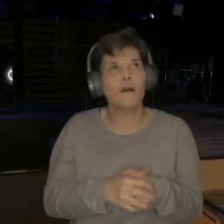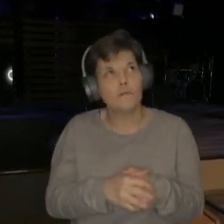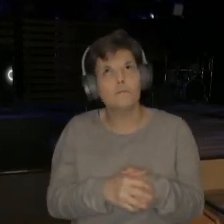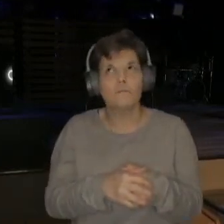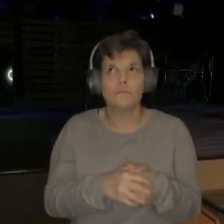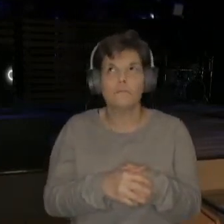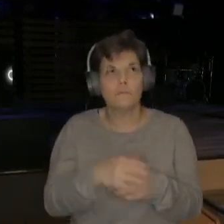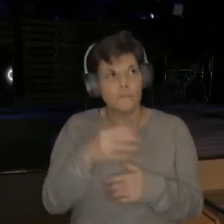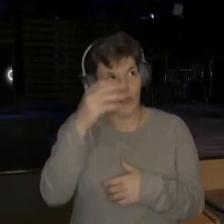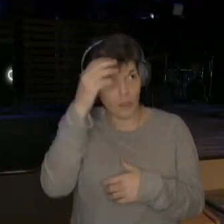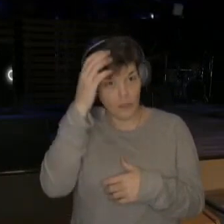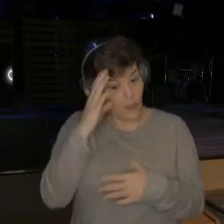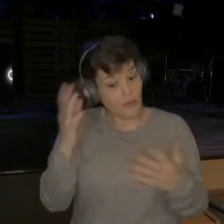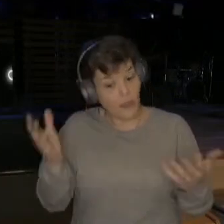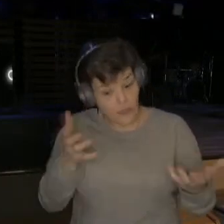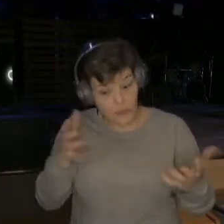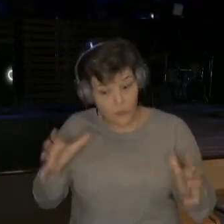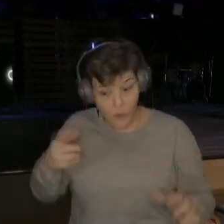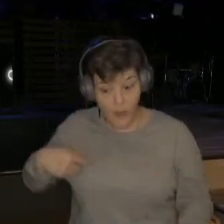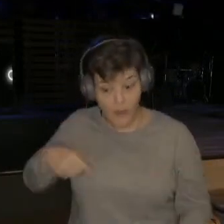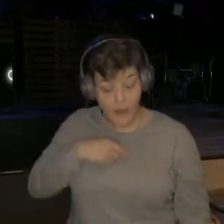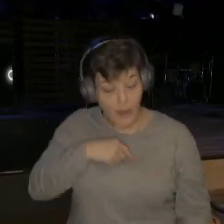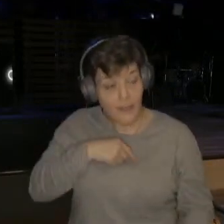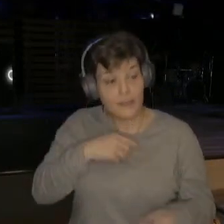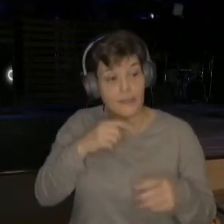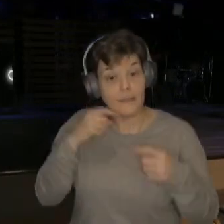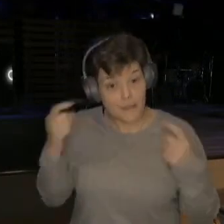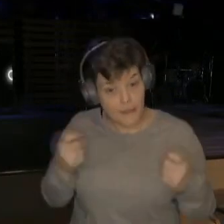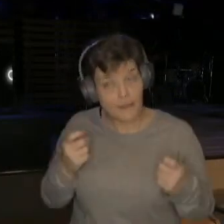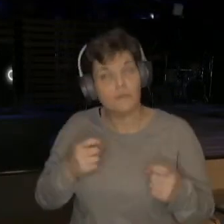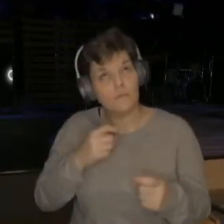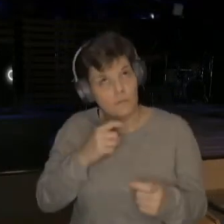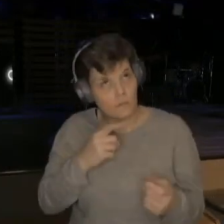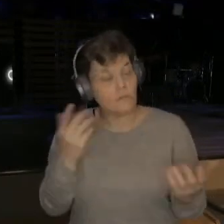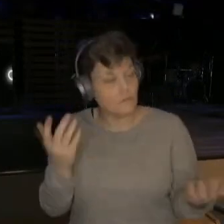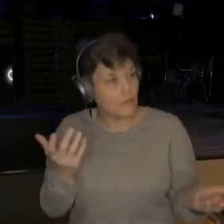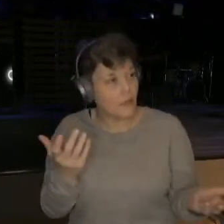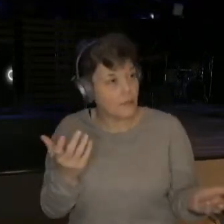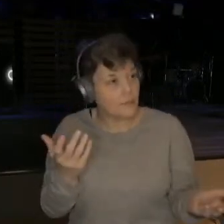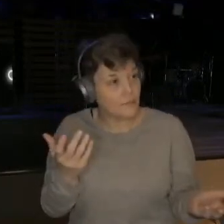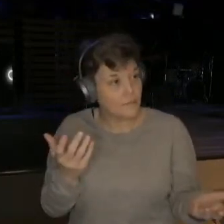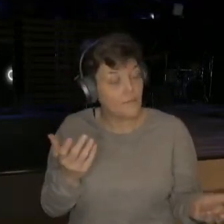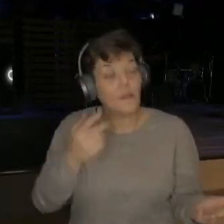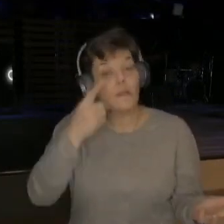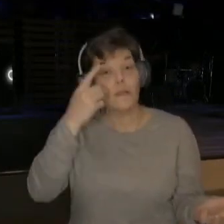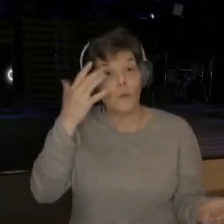And that is because he knows that sin harms us and those around us.